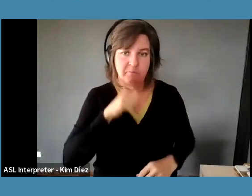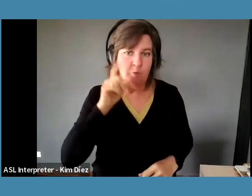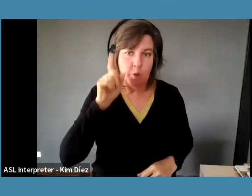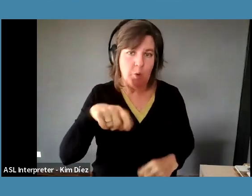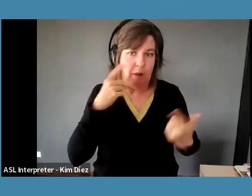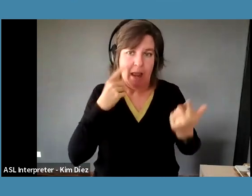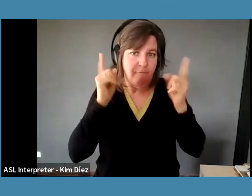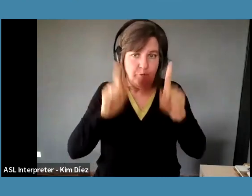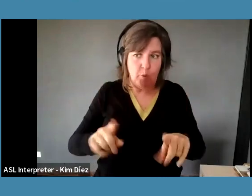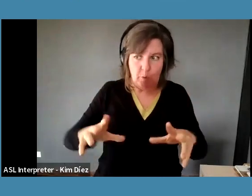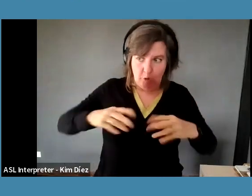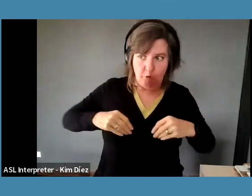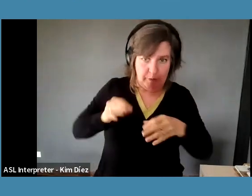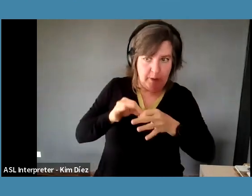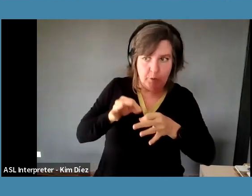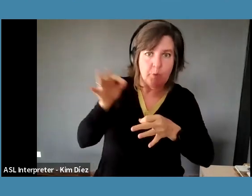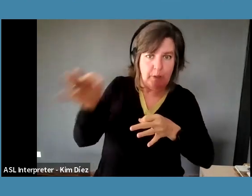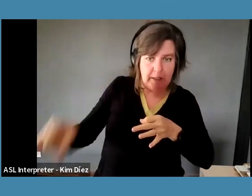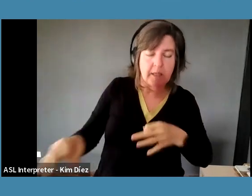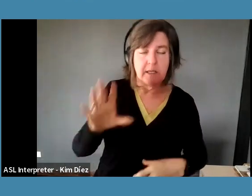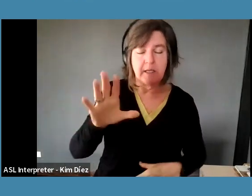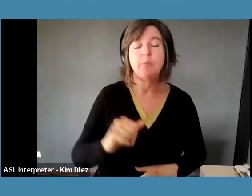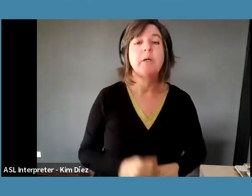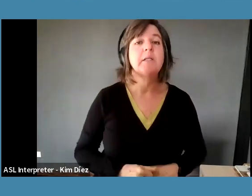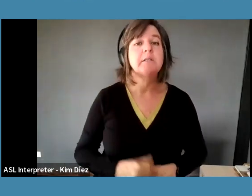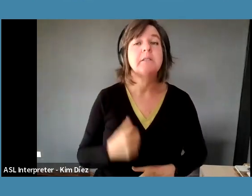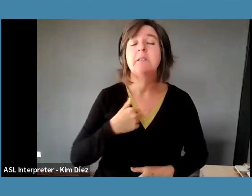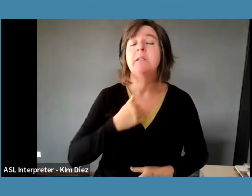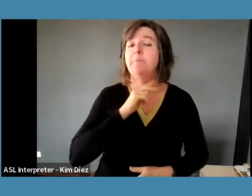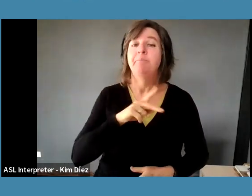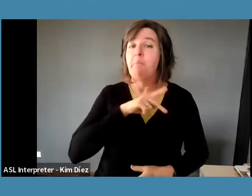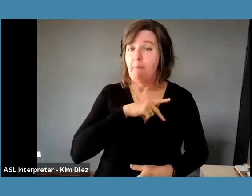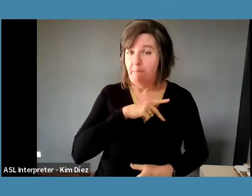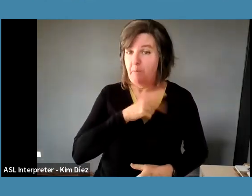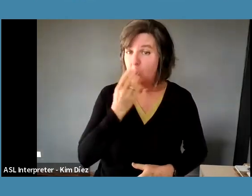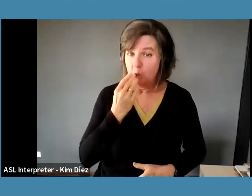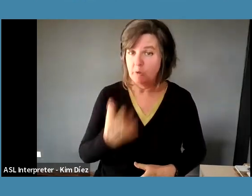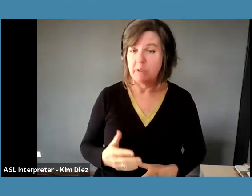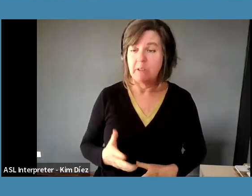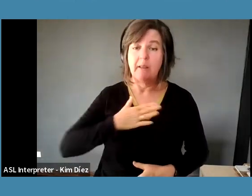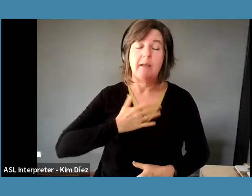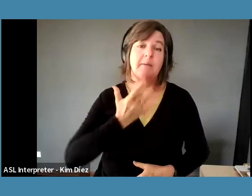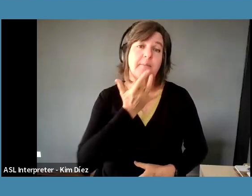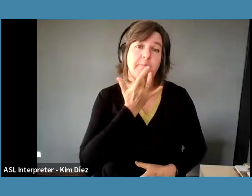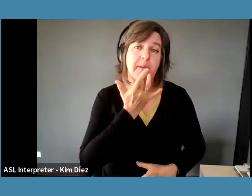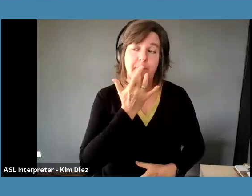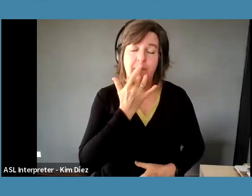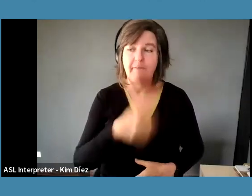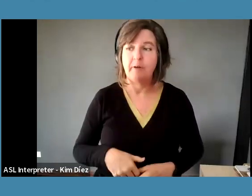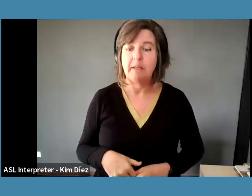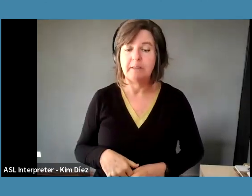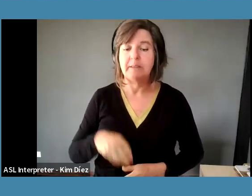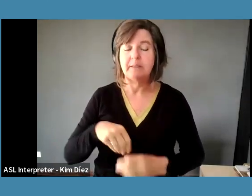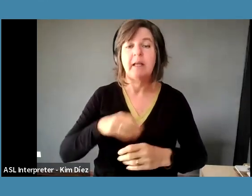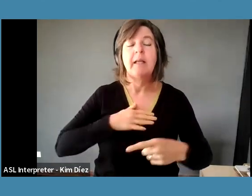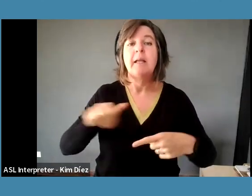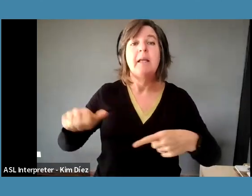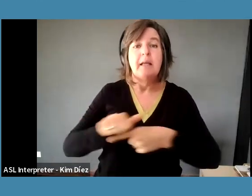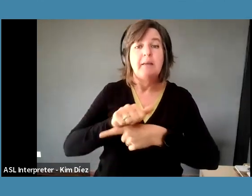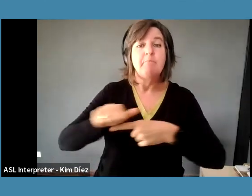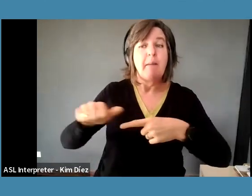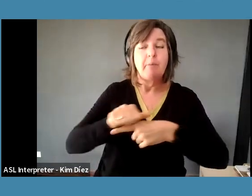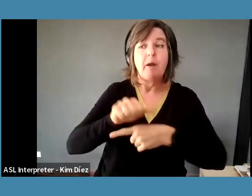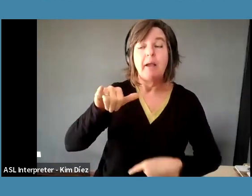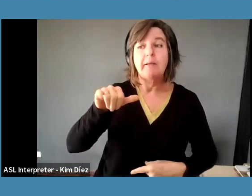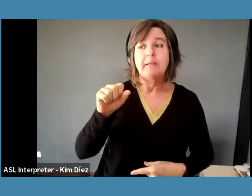continuance. Just personally, my preference, in my practice is